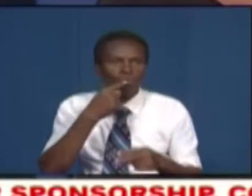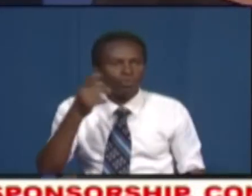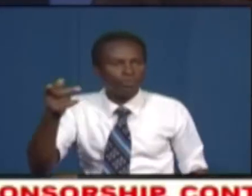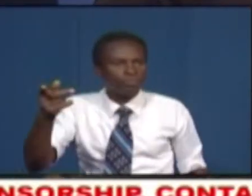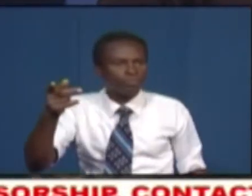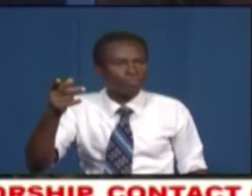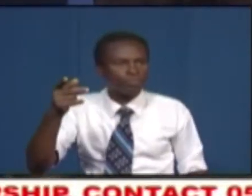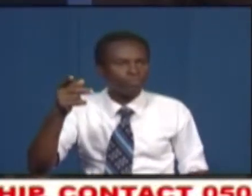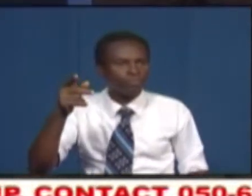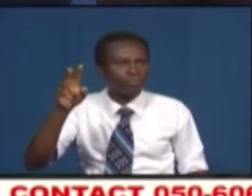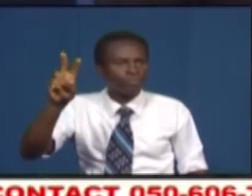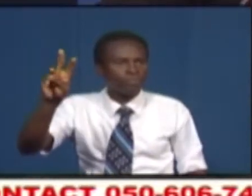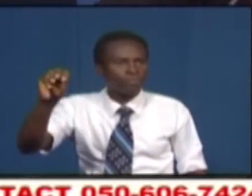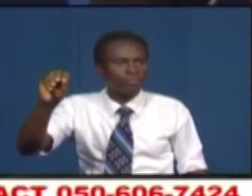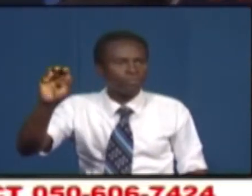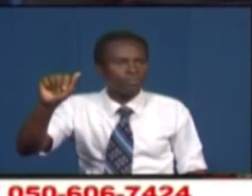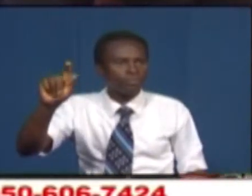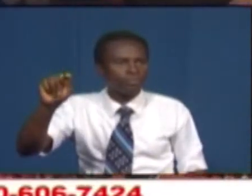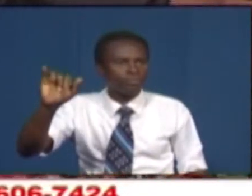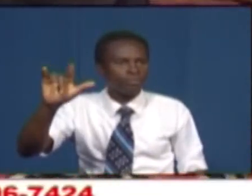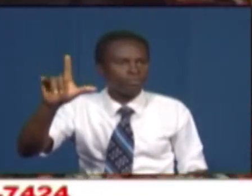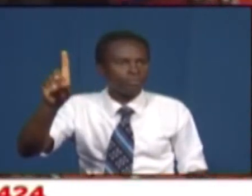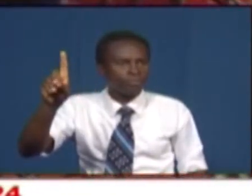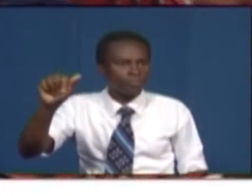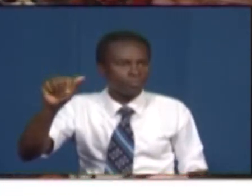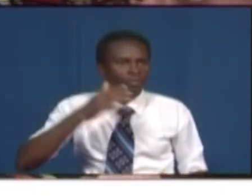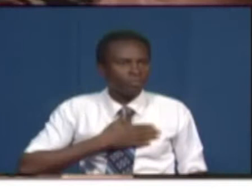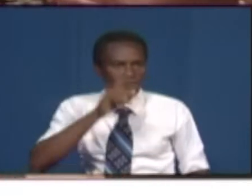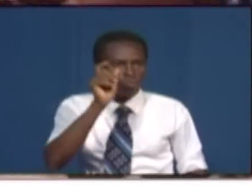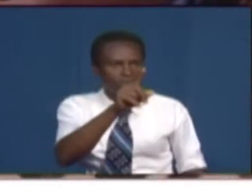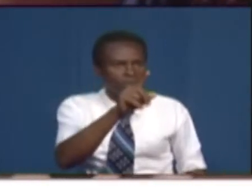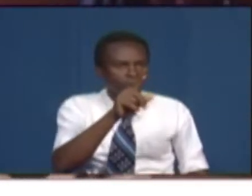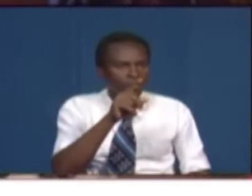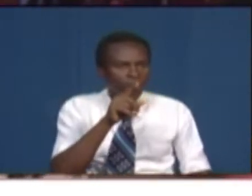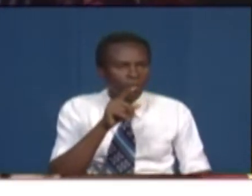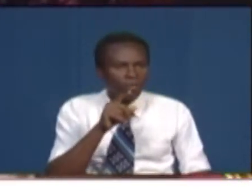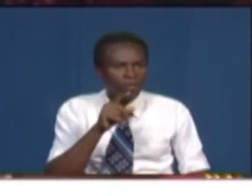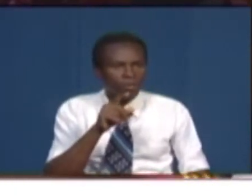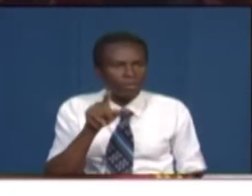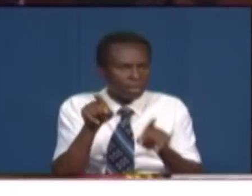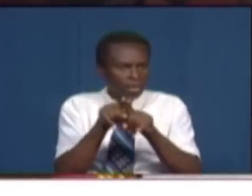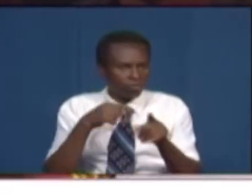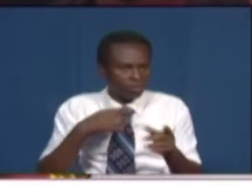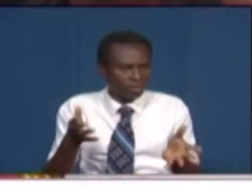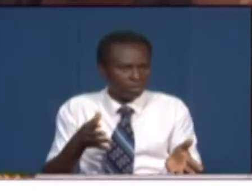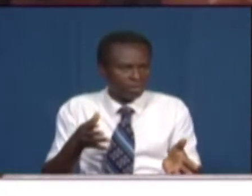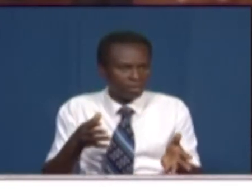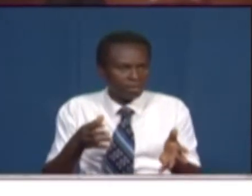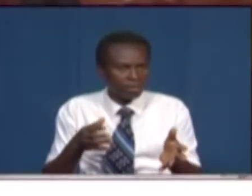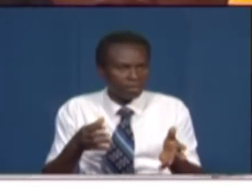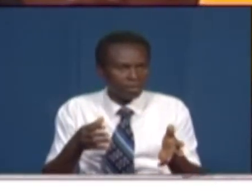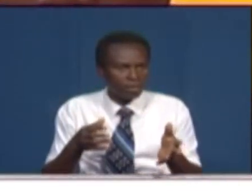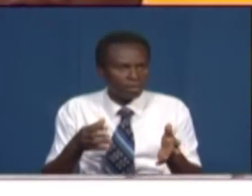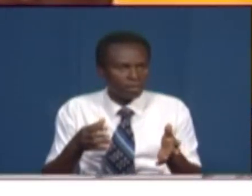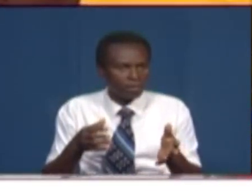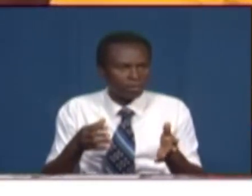ask the question. Okay. I'm Matilda Japon, and my question is, as we are here now, we are privileged to be